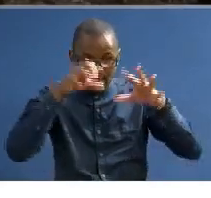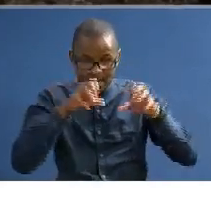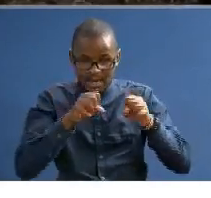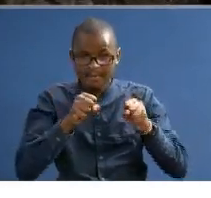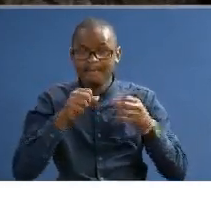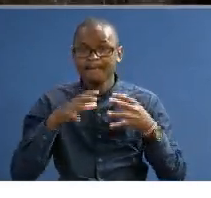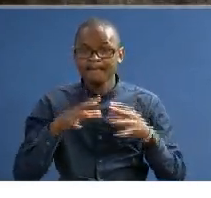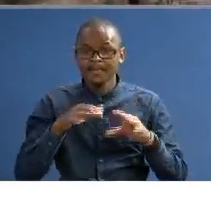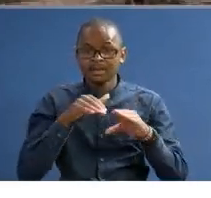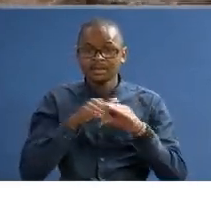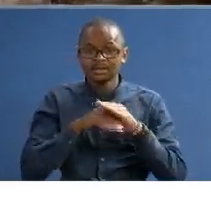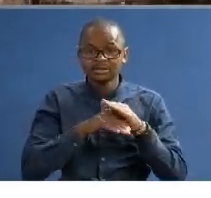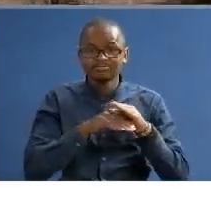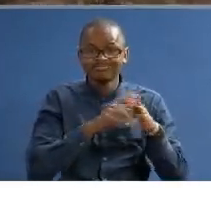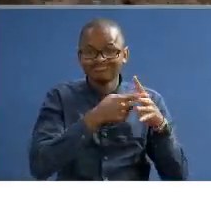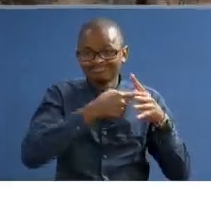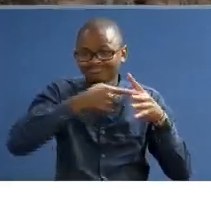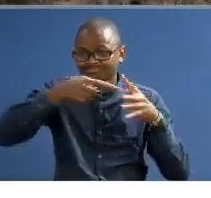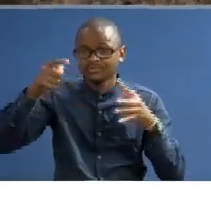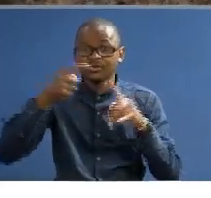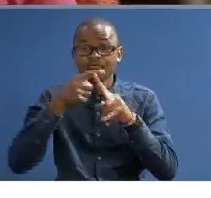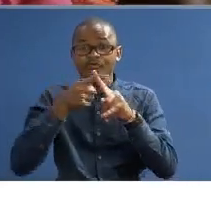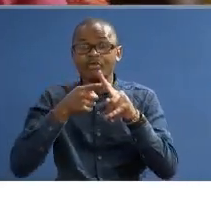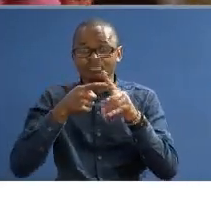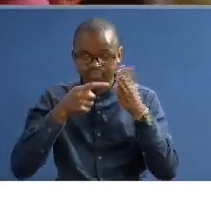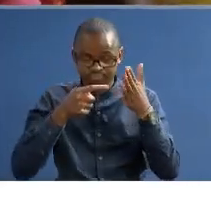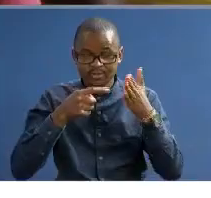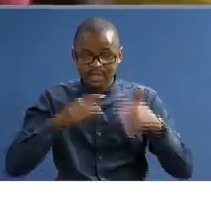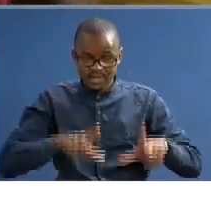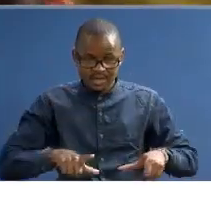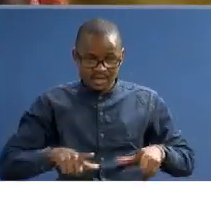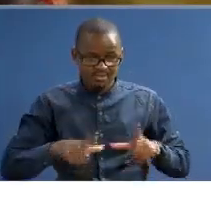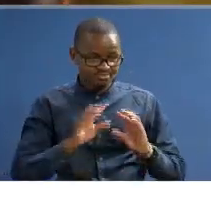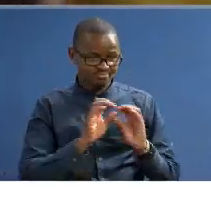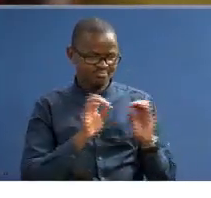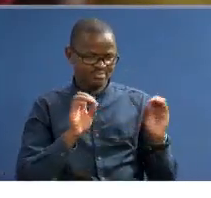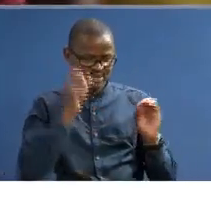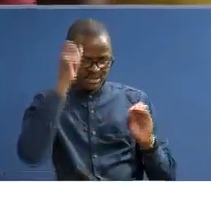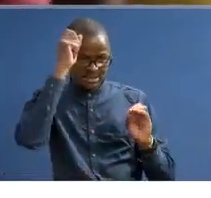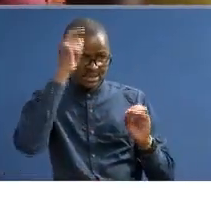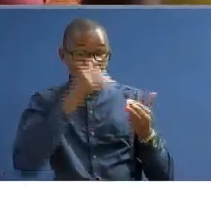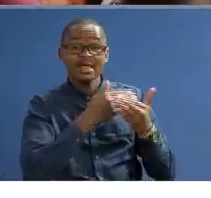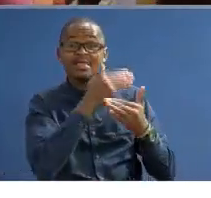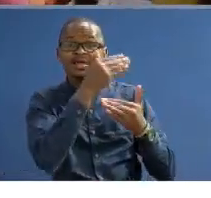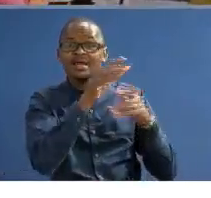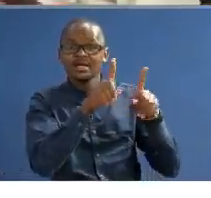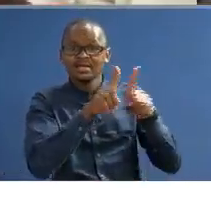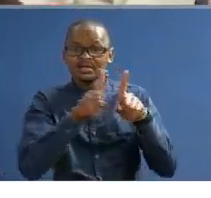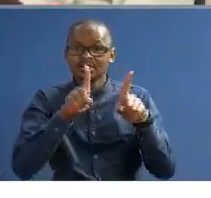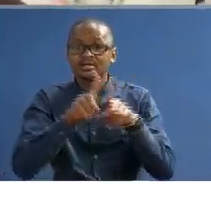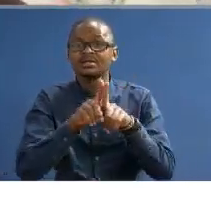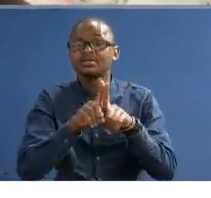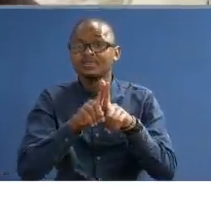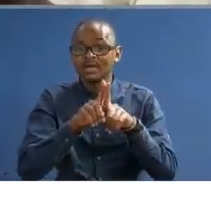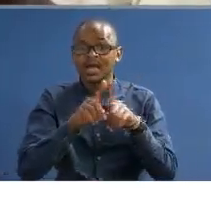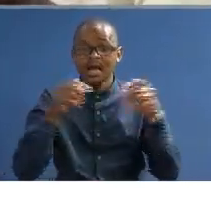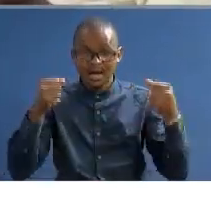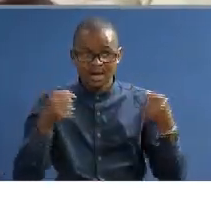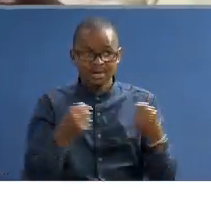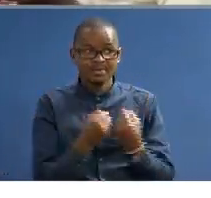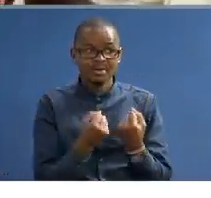the residents in great fear for their lives, since they can't comprehend when the next similar occurrence may hit them.